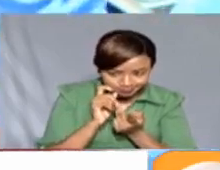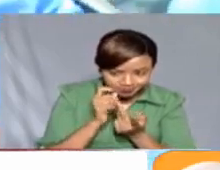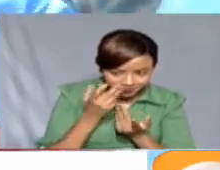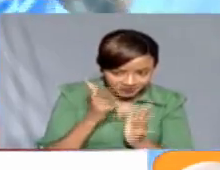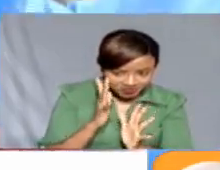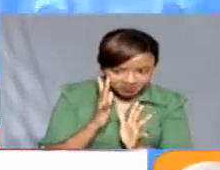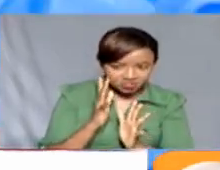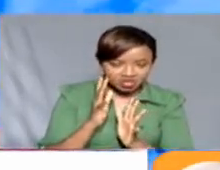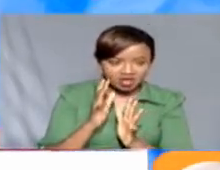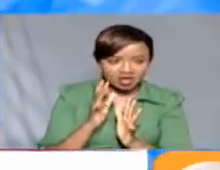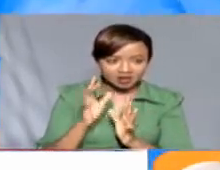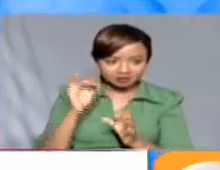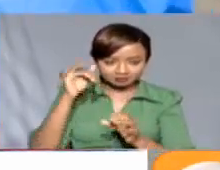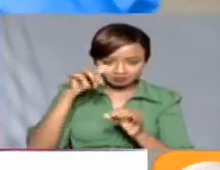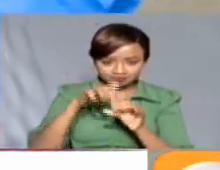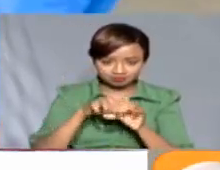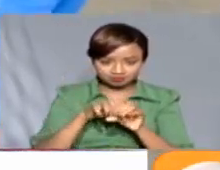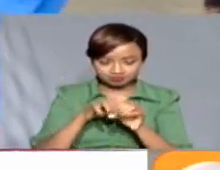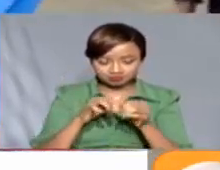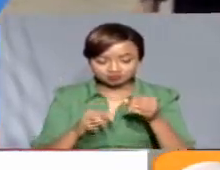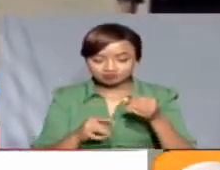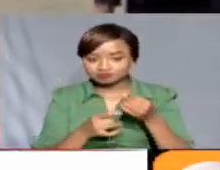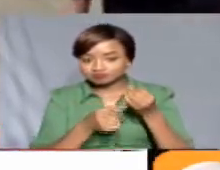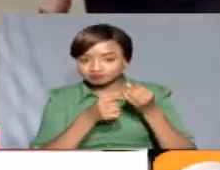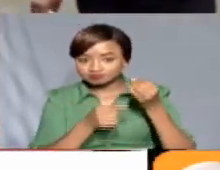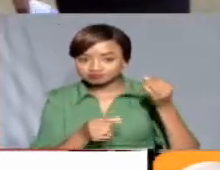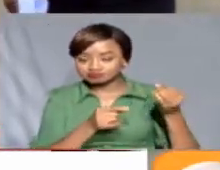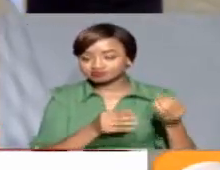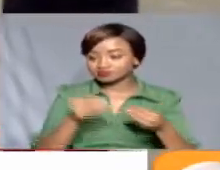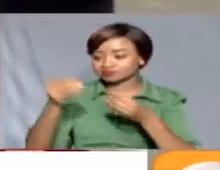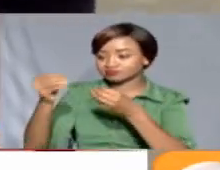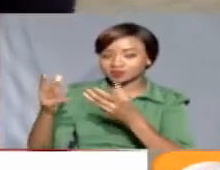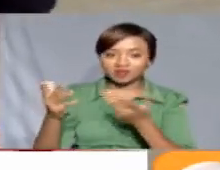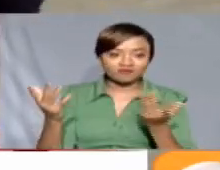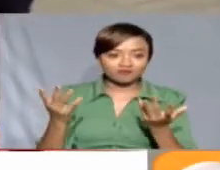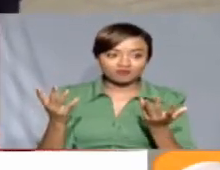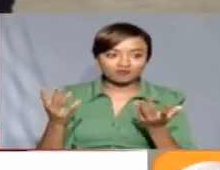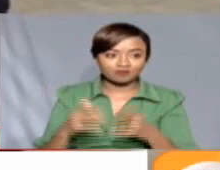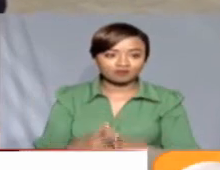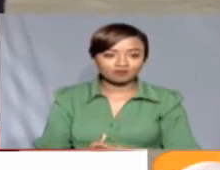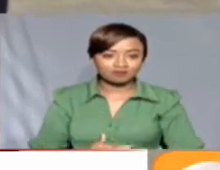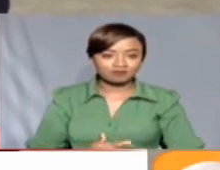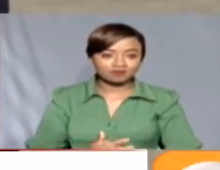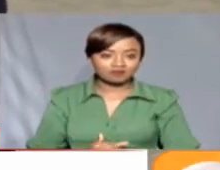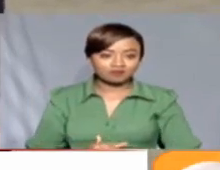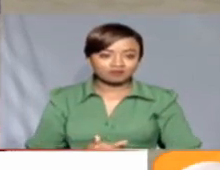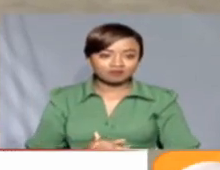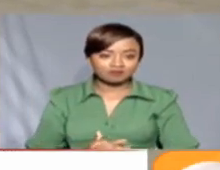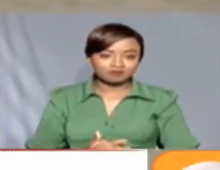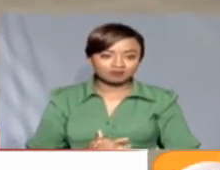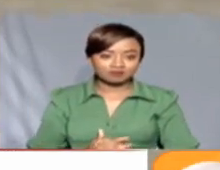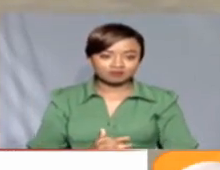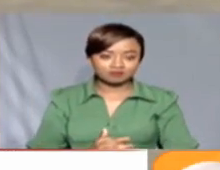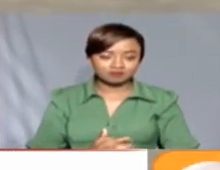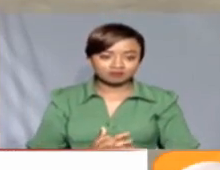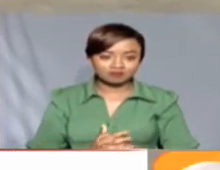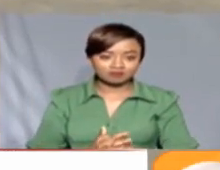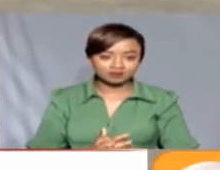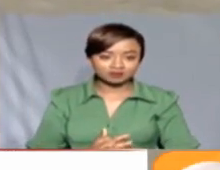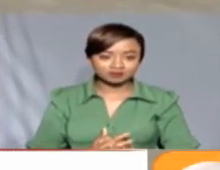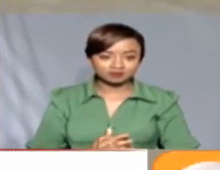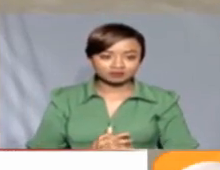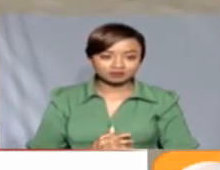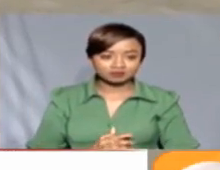that he places it in the box, and then, or rather in the little container. Dr. Ngare will now place